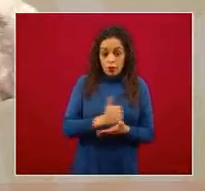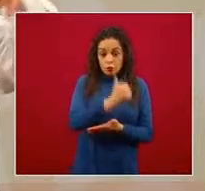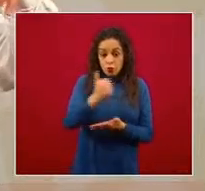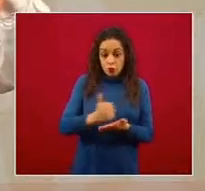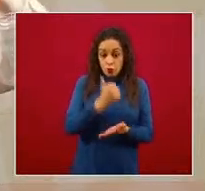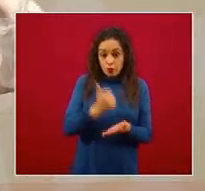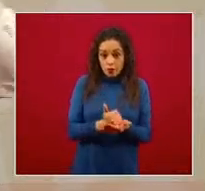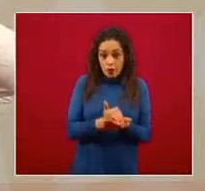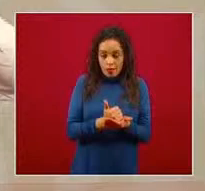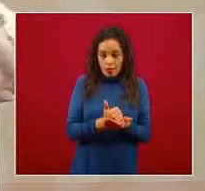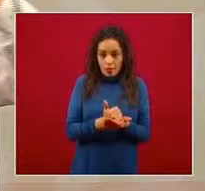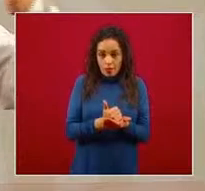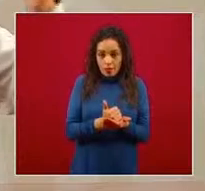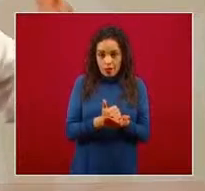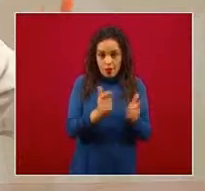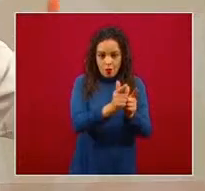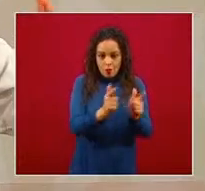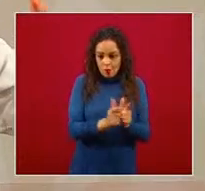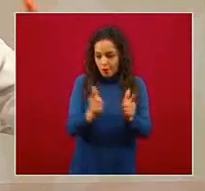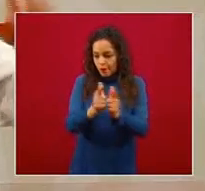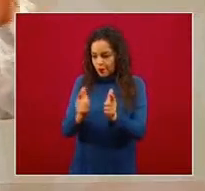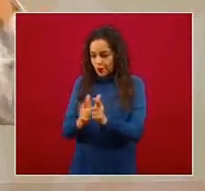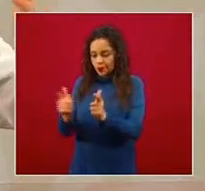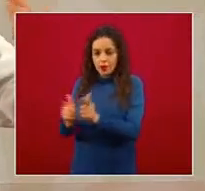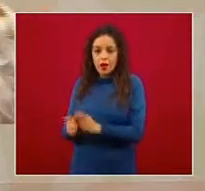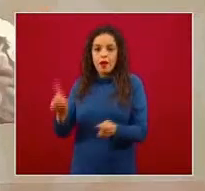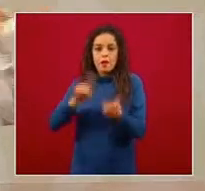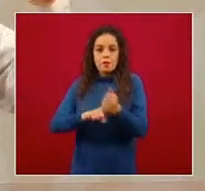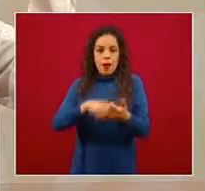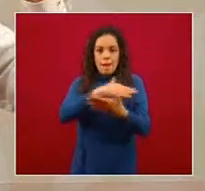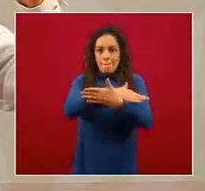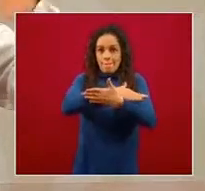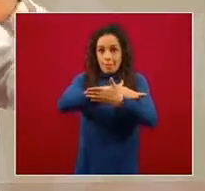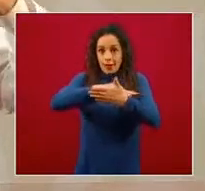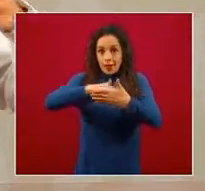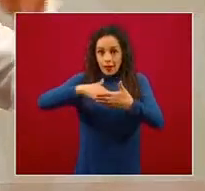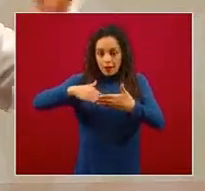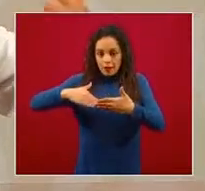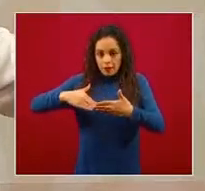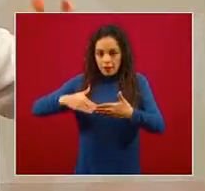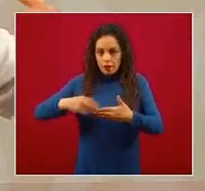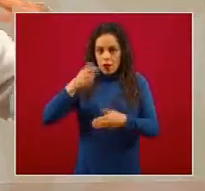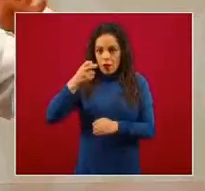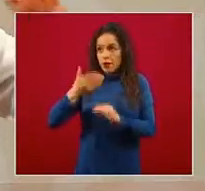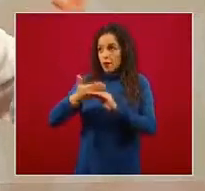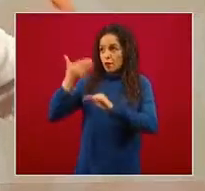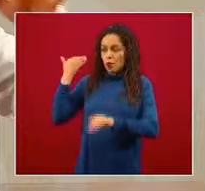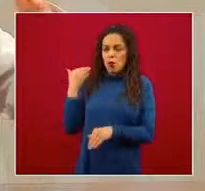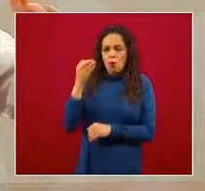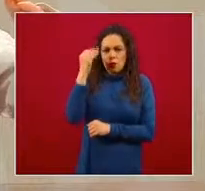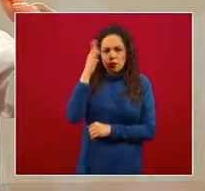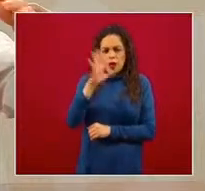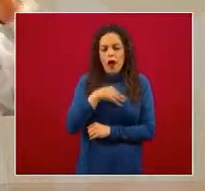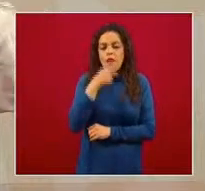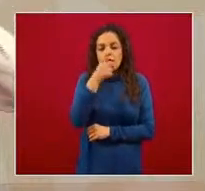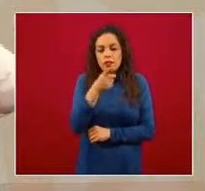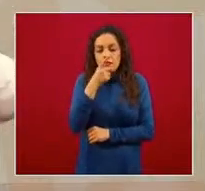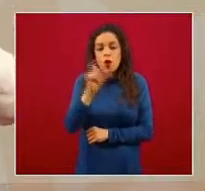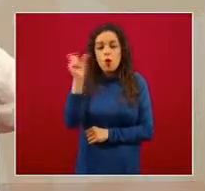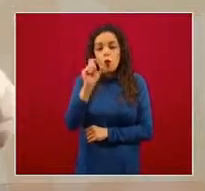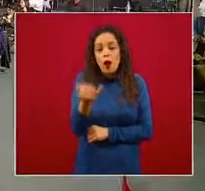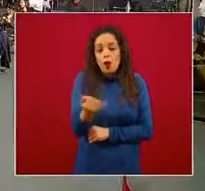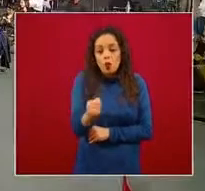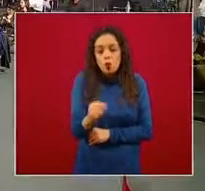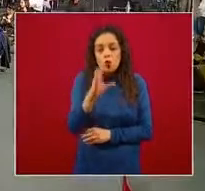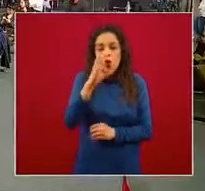But when we see a cluster of cities that are in the middle, and we predicted that it was